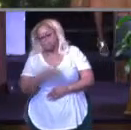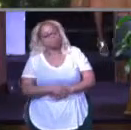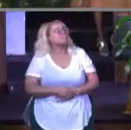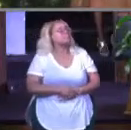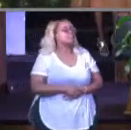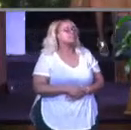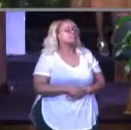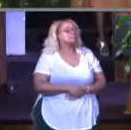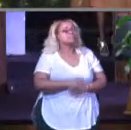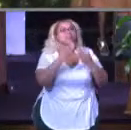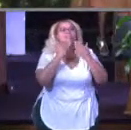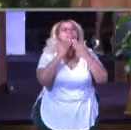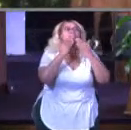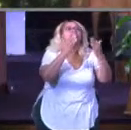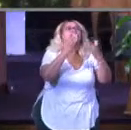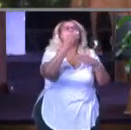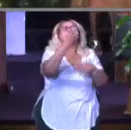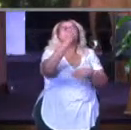Thank you, God.